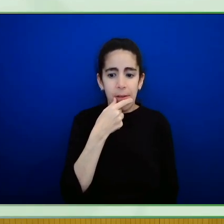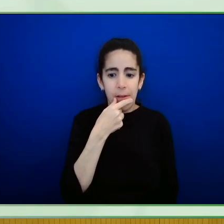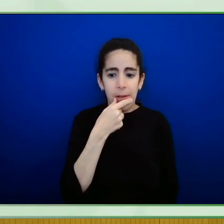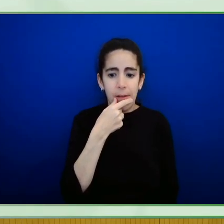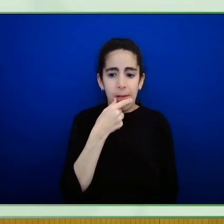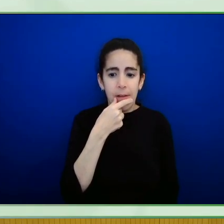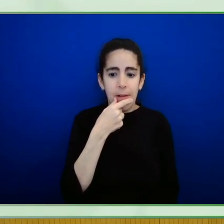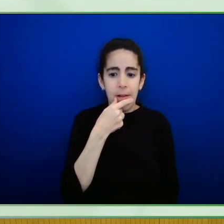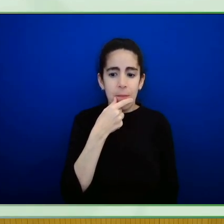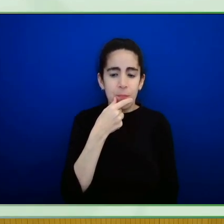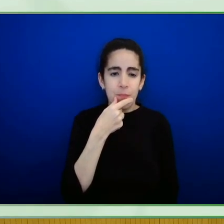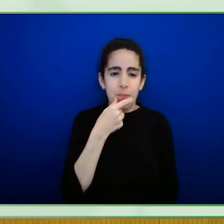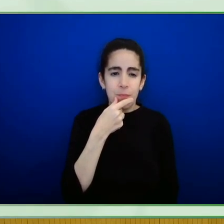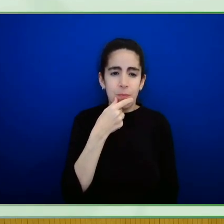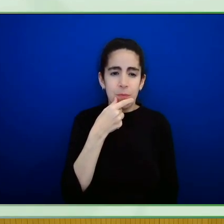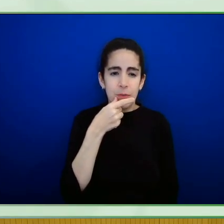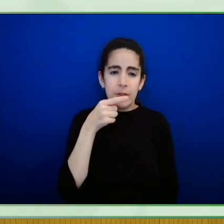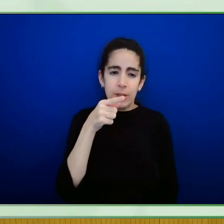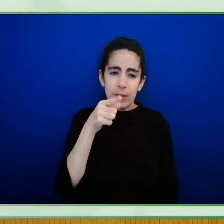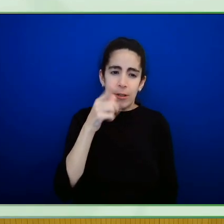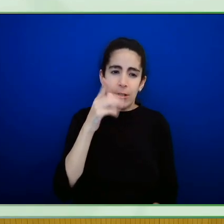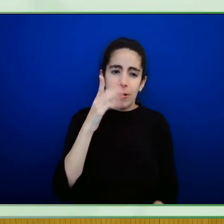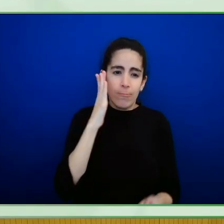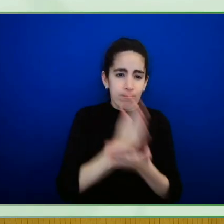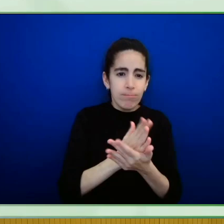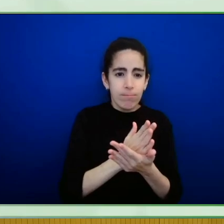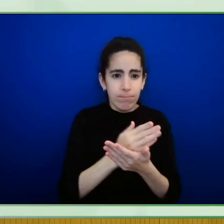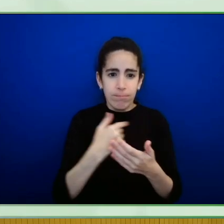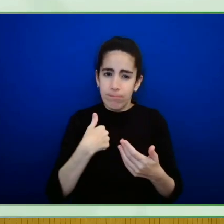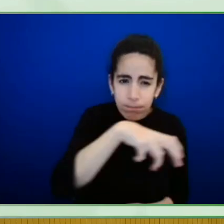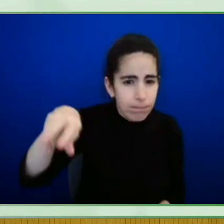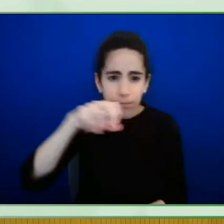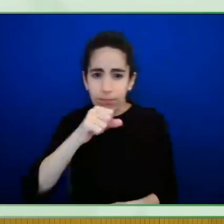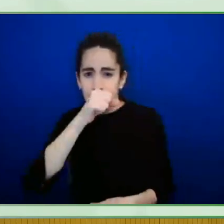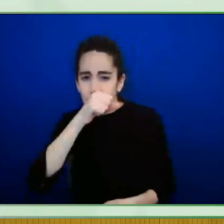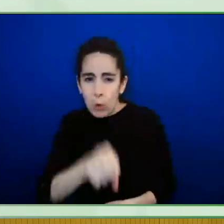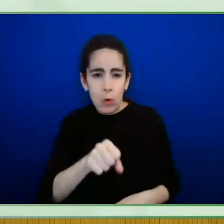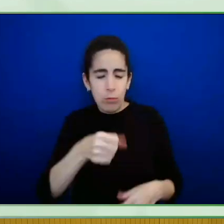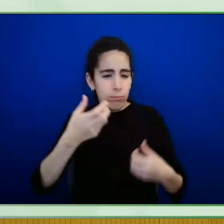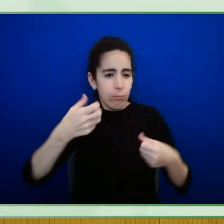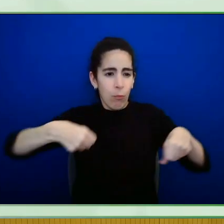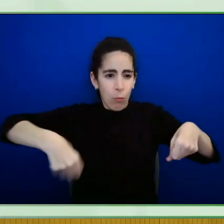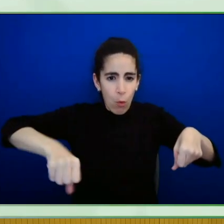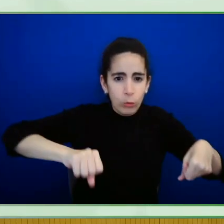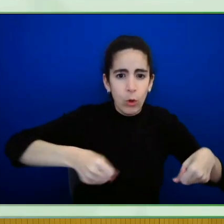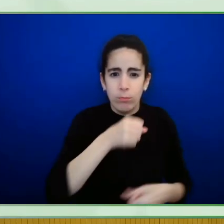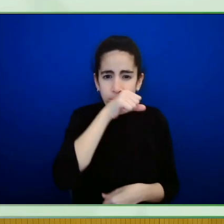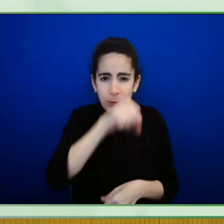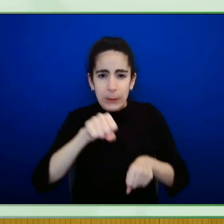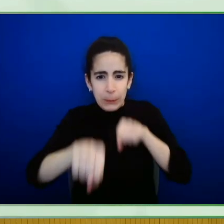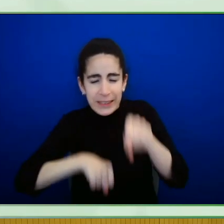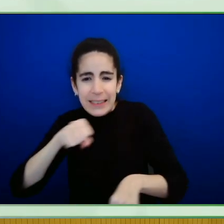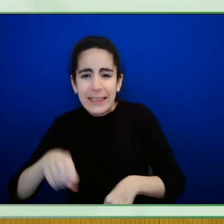well-played kid, but I loved motorcycles, bicycles, horses, riding around, playing